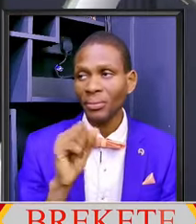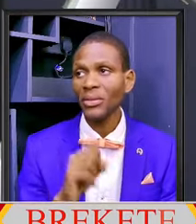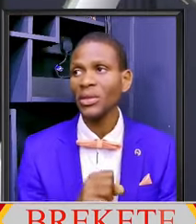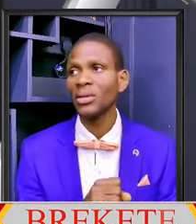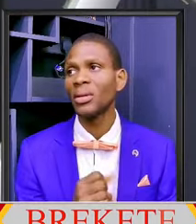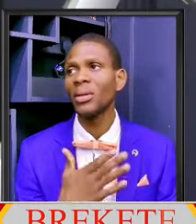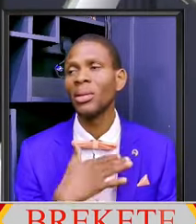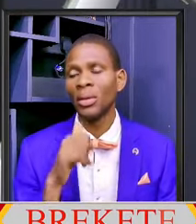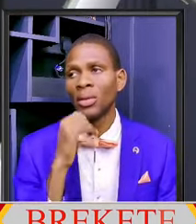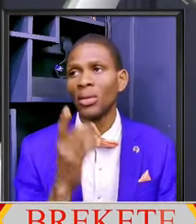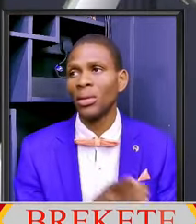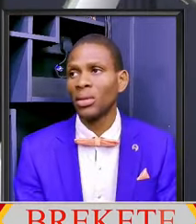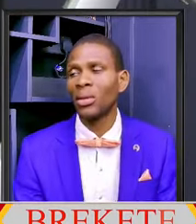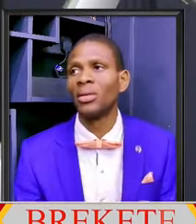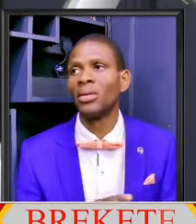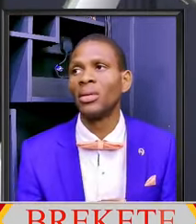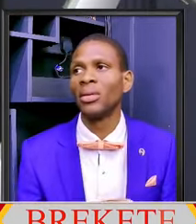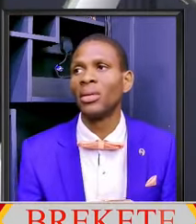My daughter,